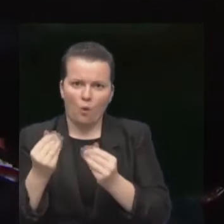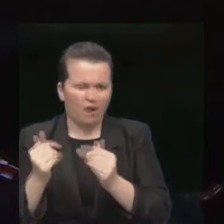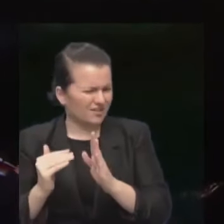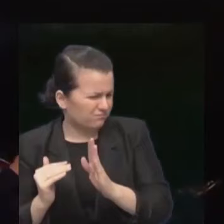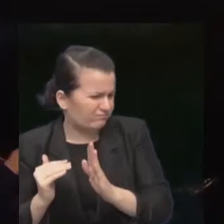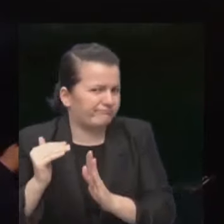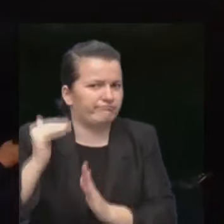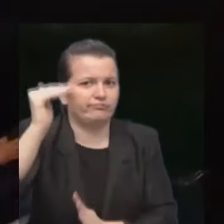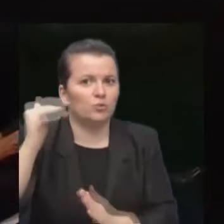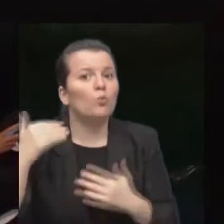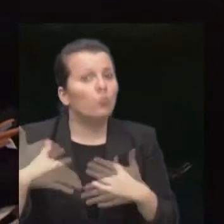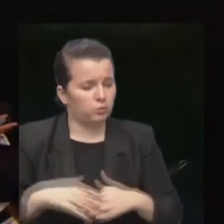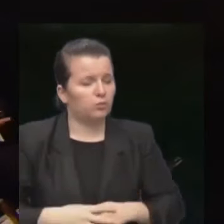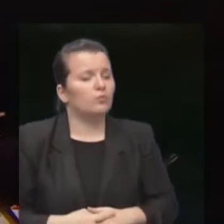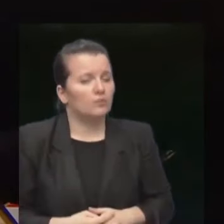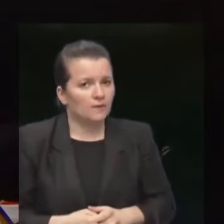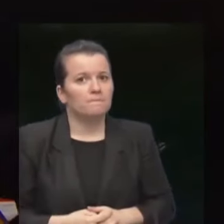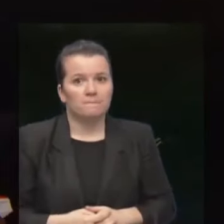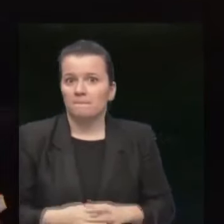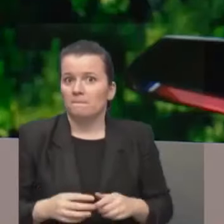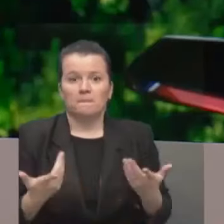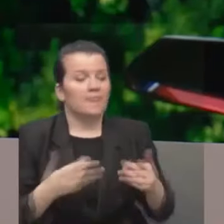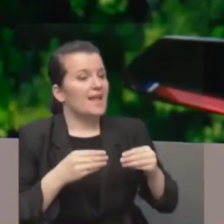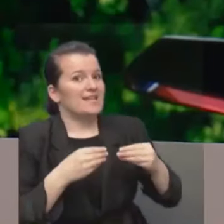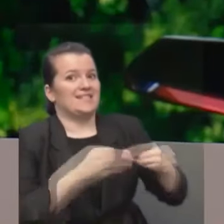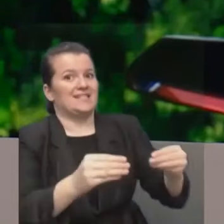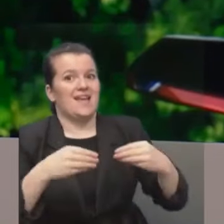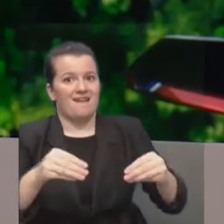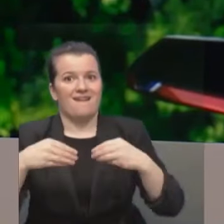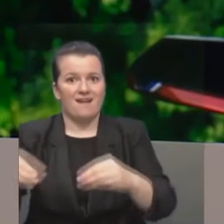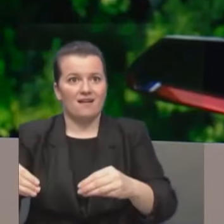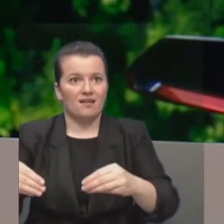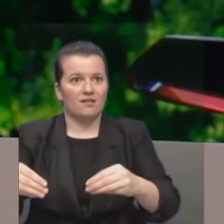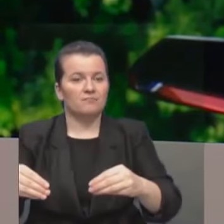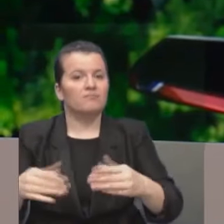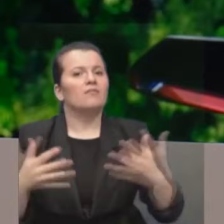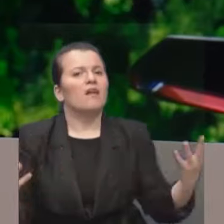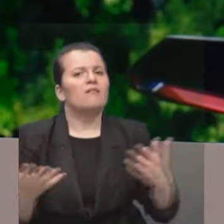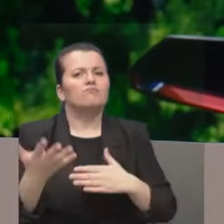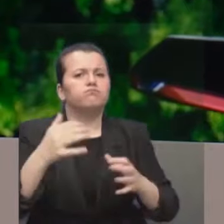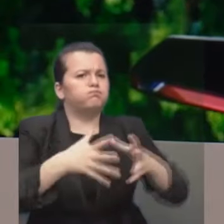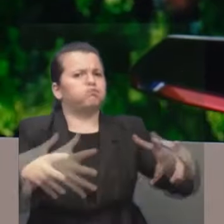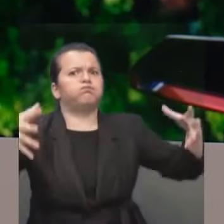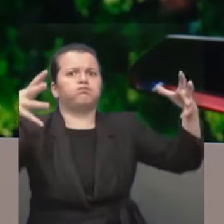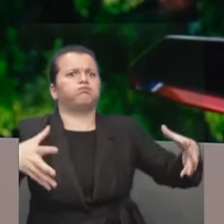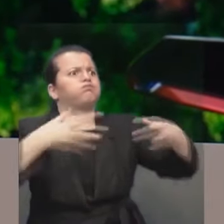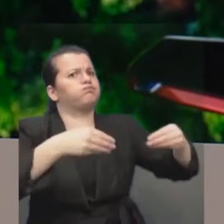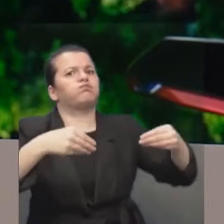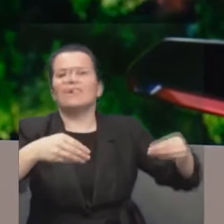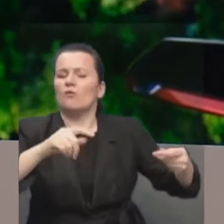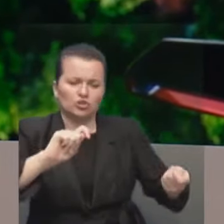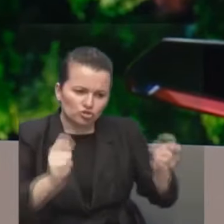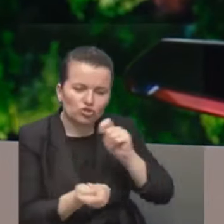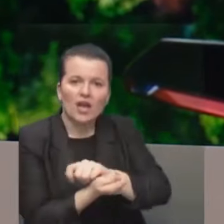and especially in, in the sales department, we've decided to turn the system around towards value rather